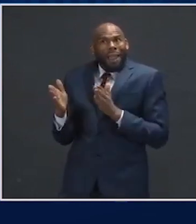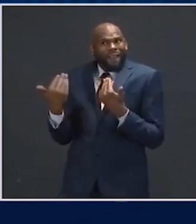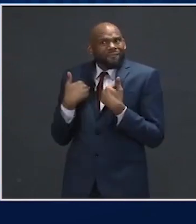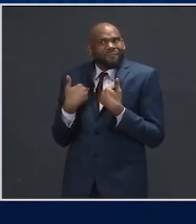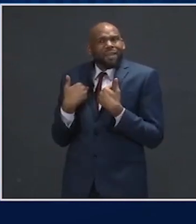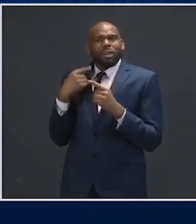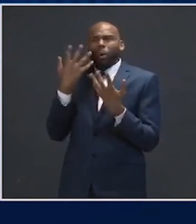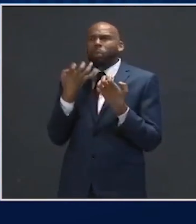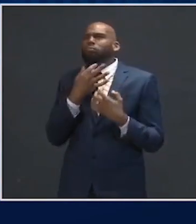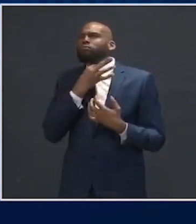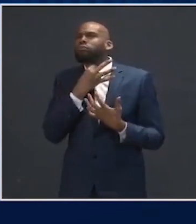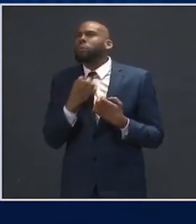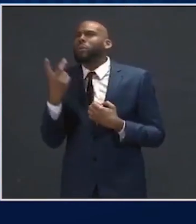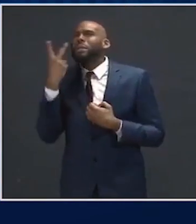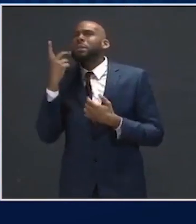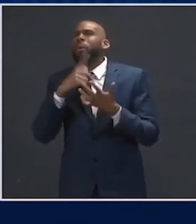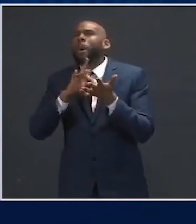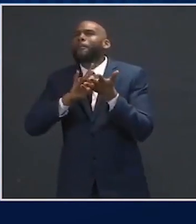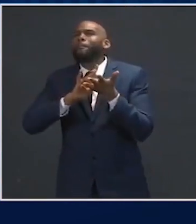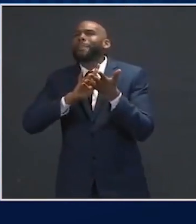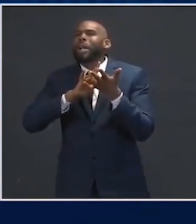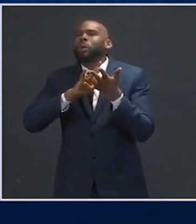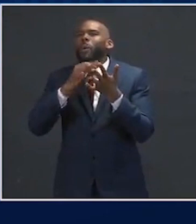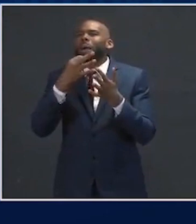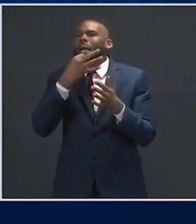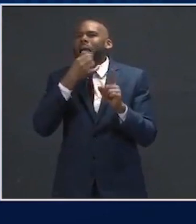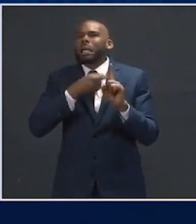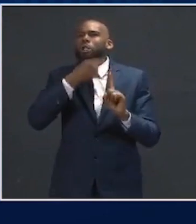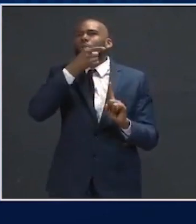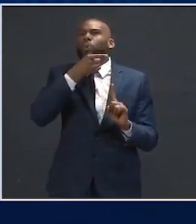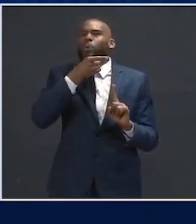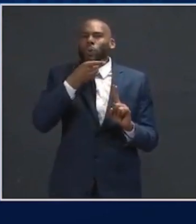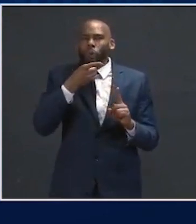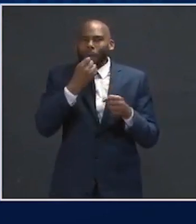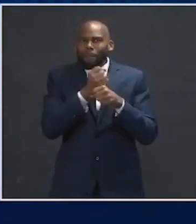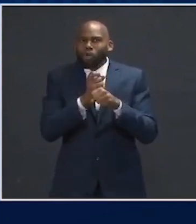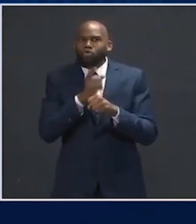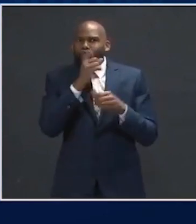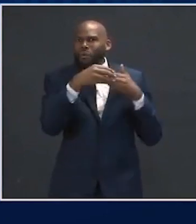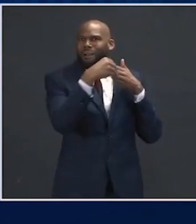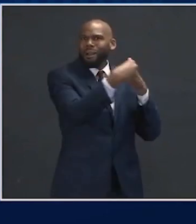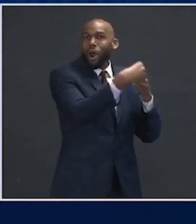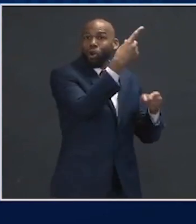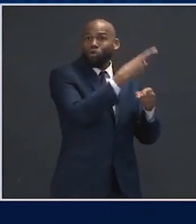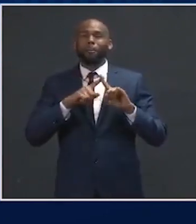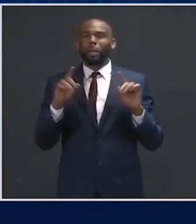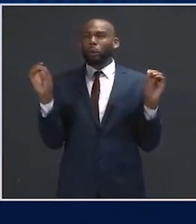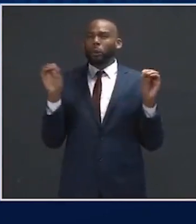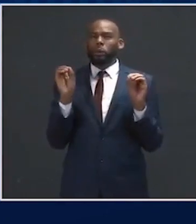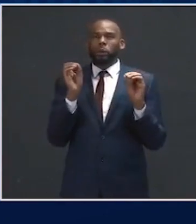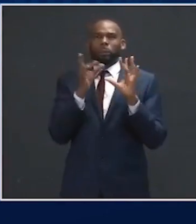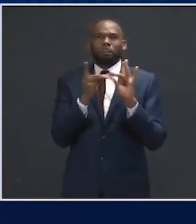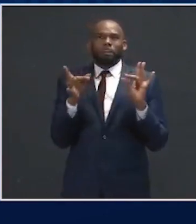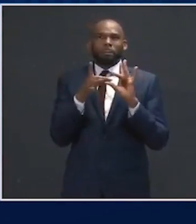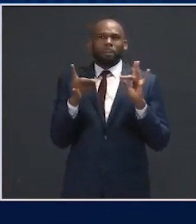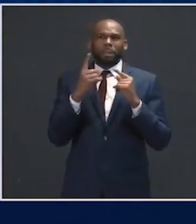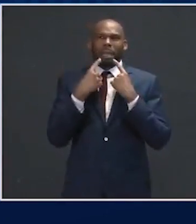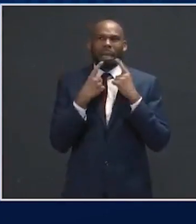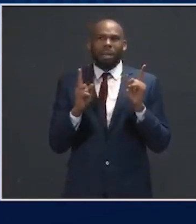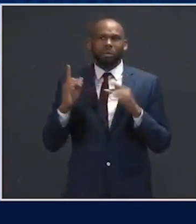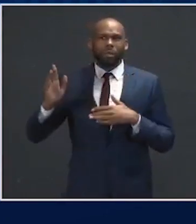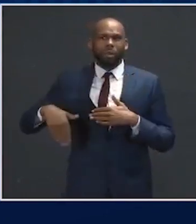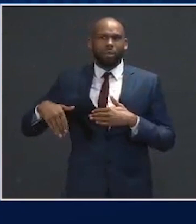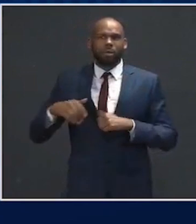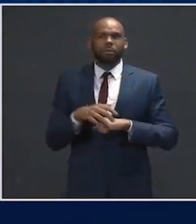medical experts have in those guidelines to ensure we're directing those resources in the right way or working with states to do exactly that. And then you talked